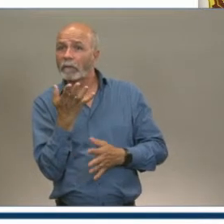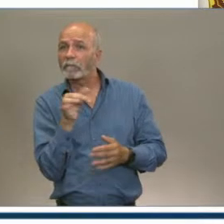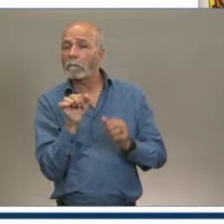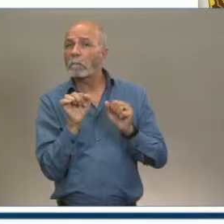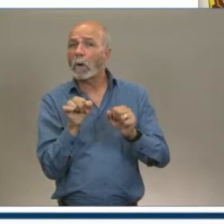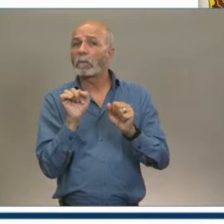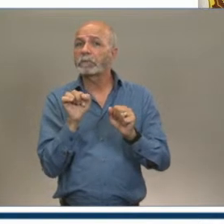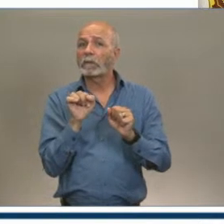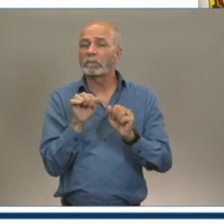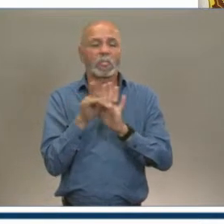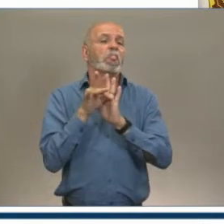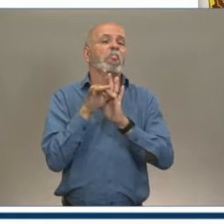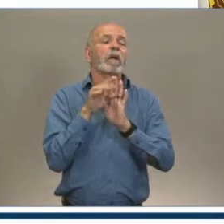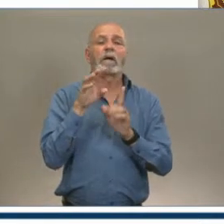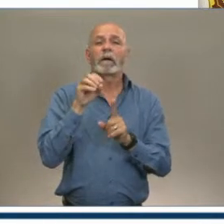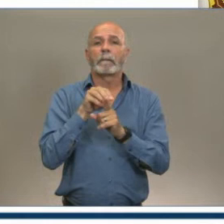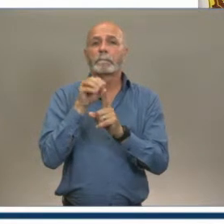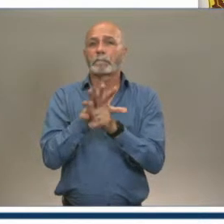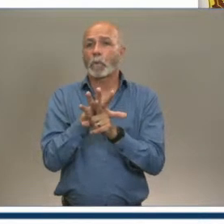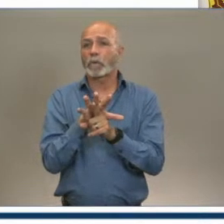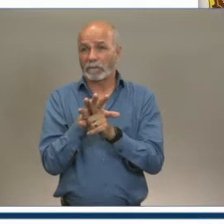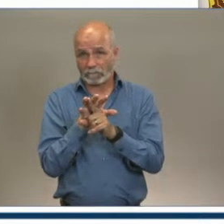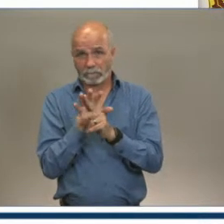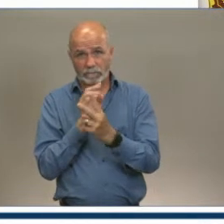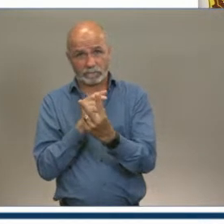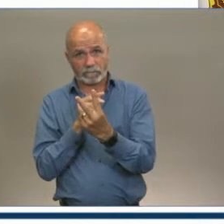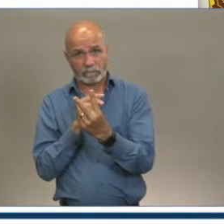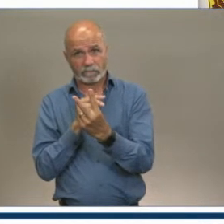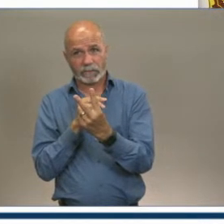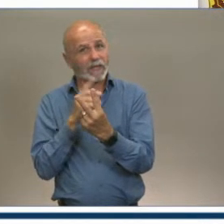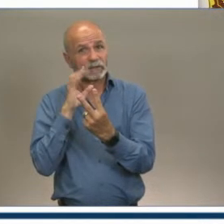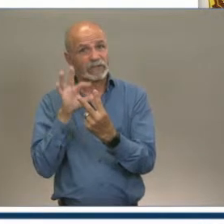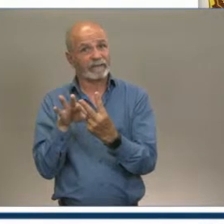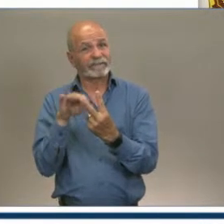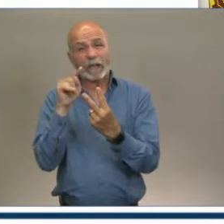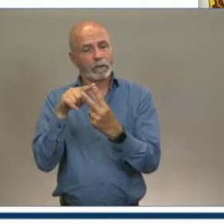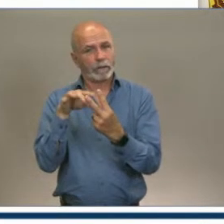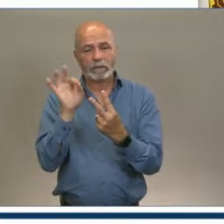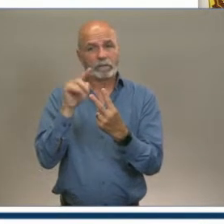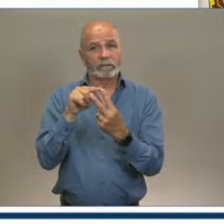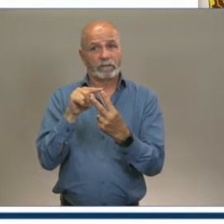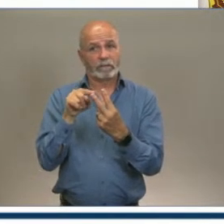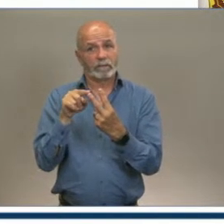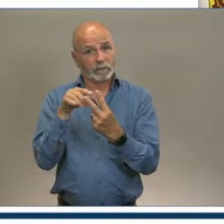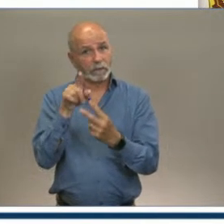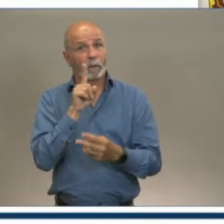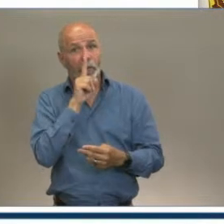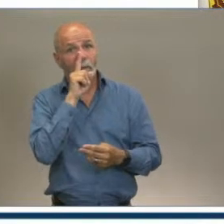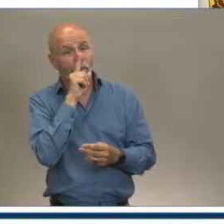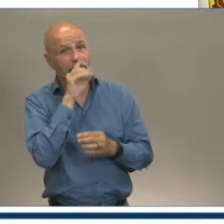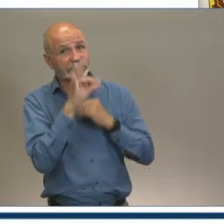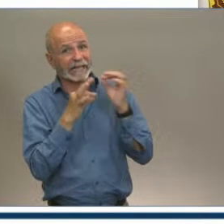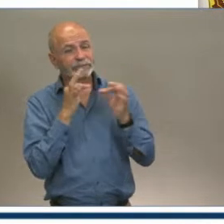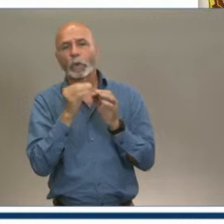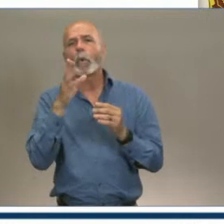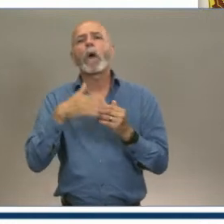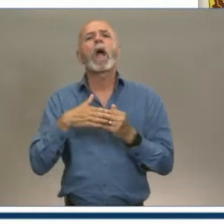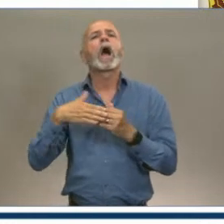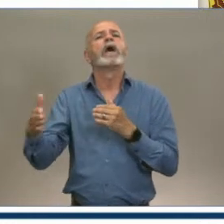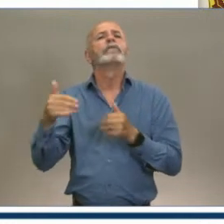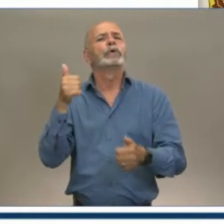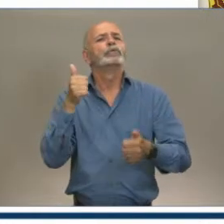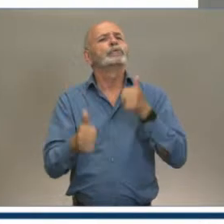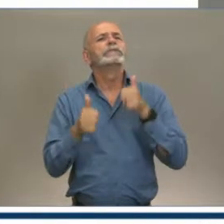then. Were they identified through the testing at the airport, or were they identified after the fact? I don't